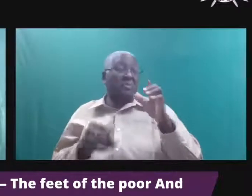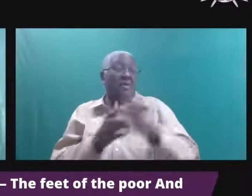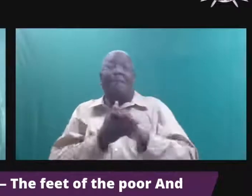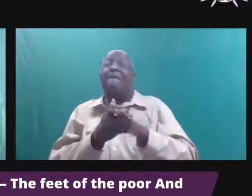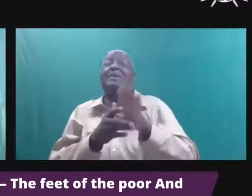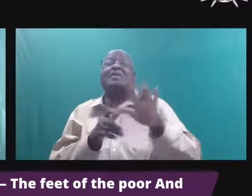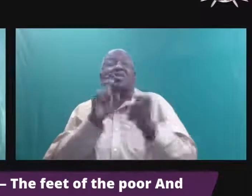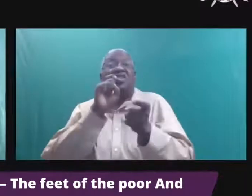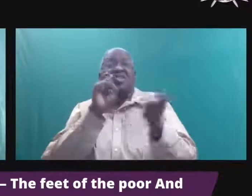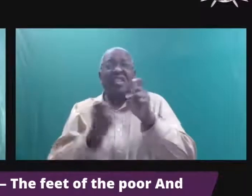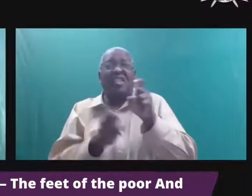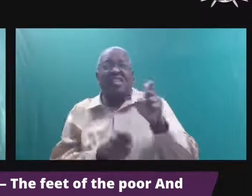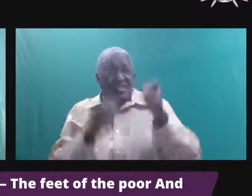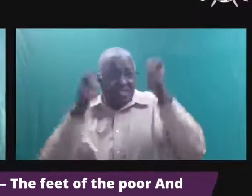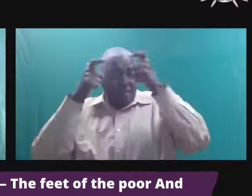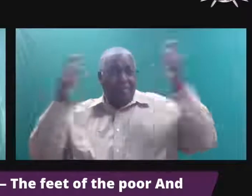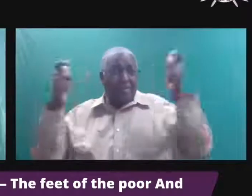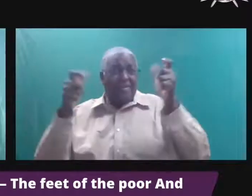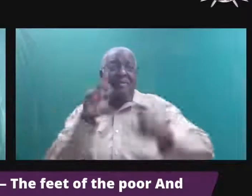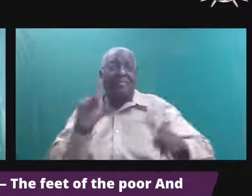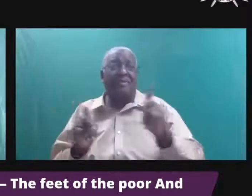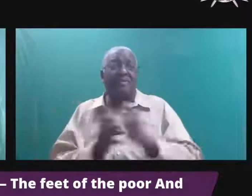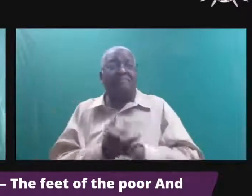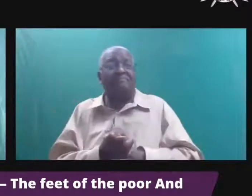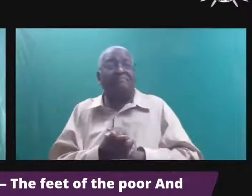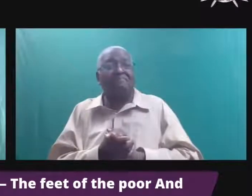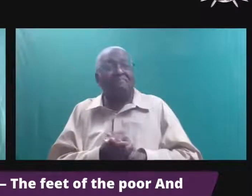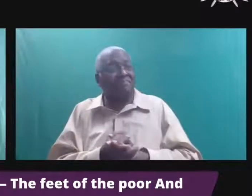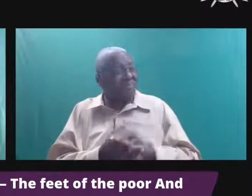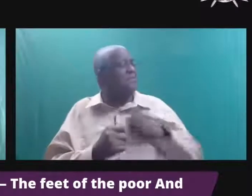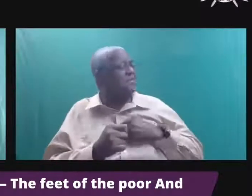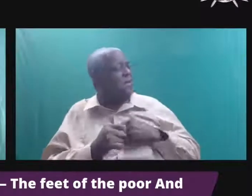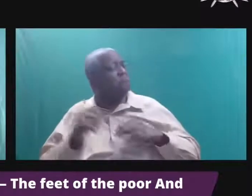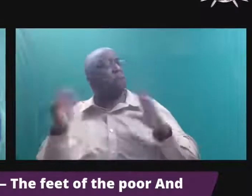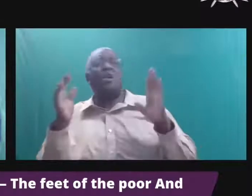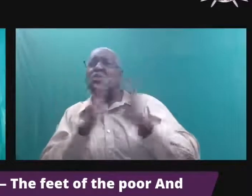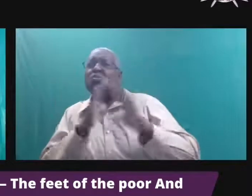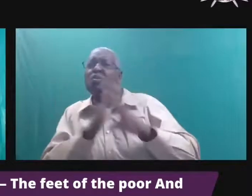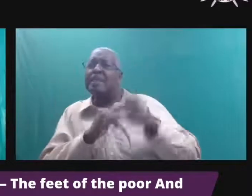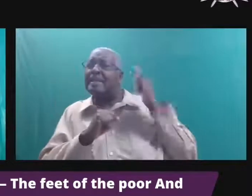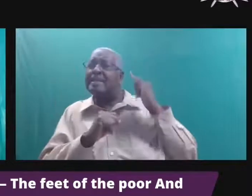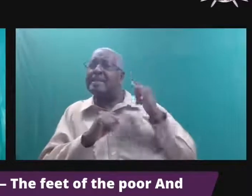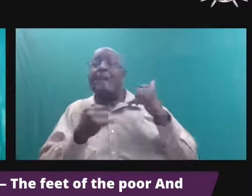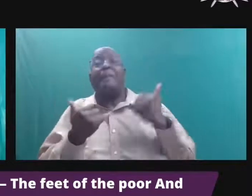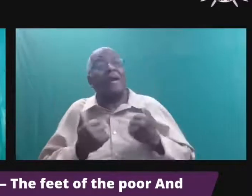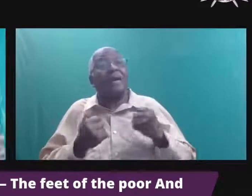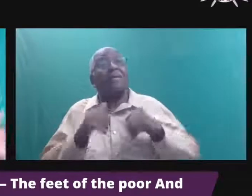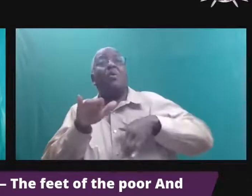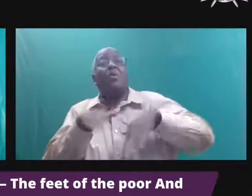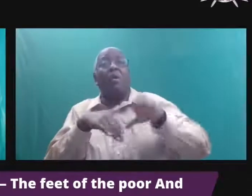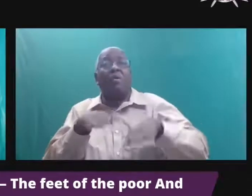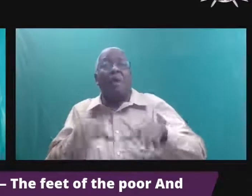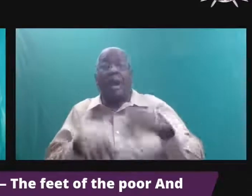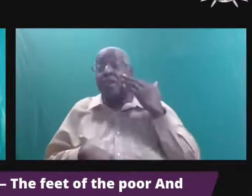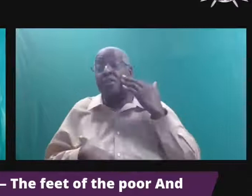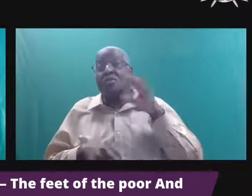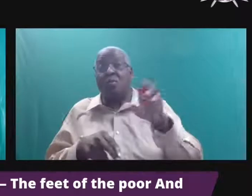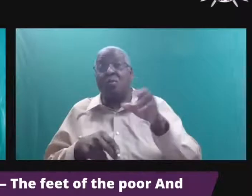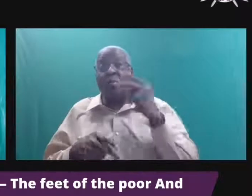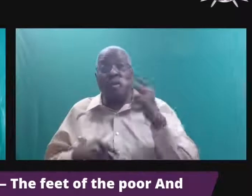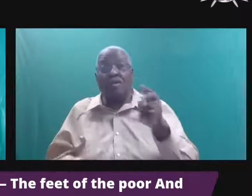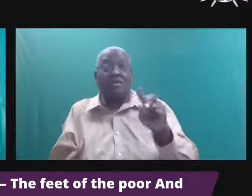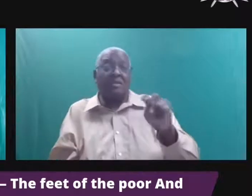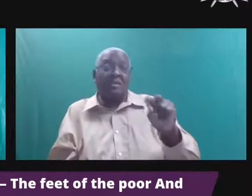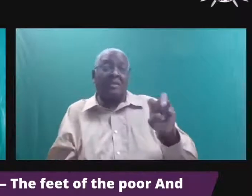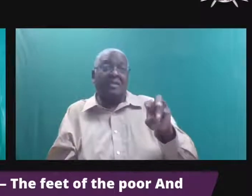will be able to walk on what I used to worry about. I know you've been watching the news. There was a second impeachment.